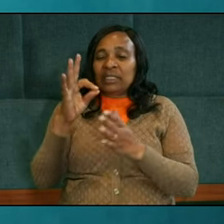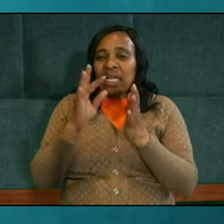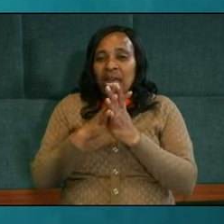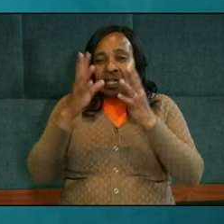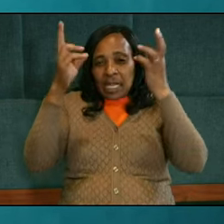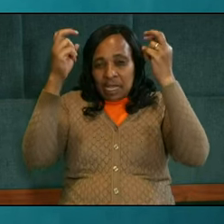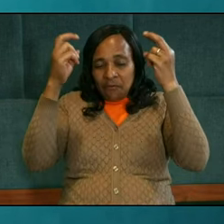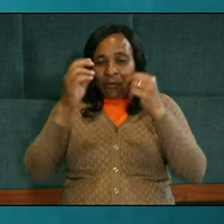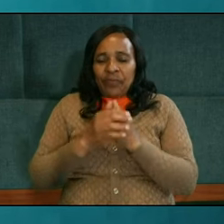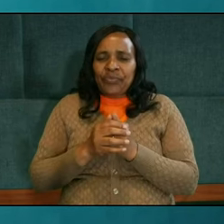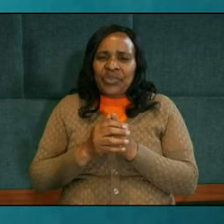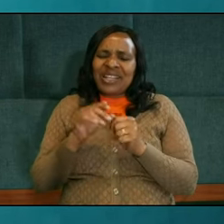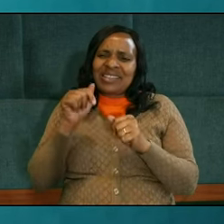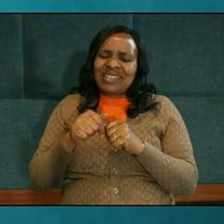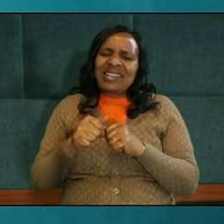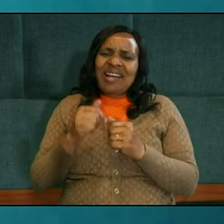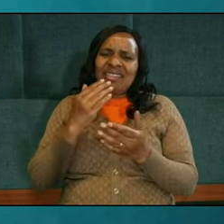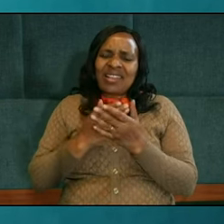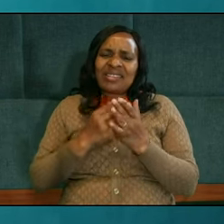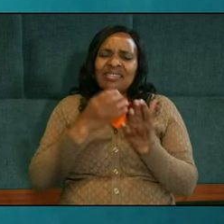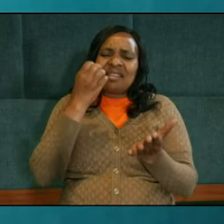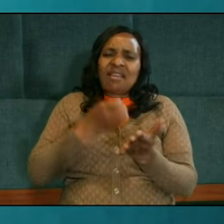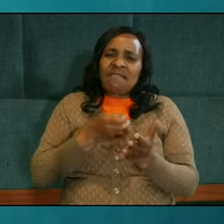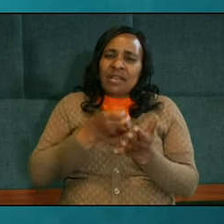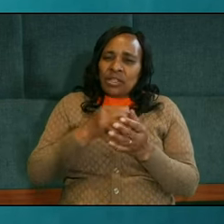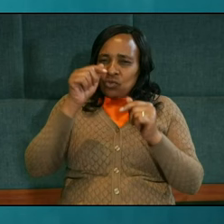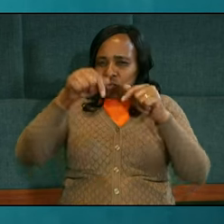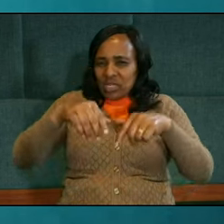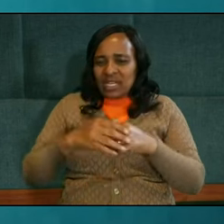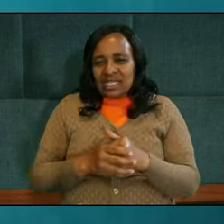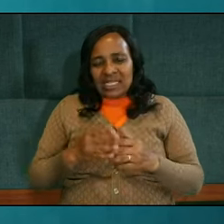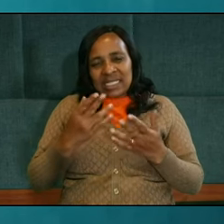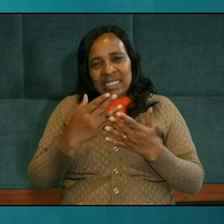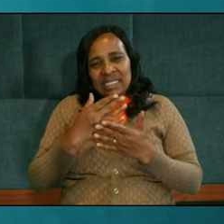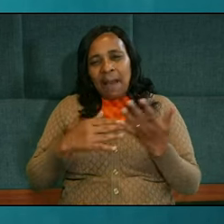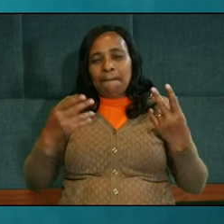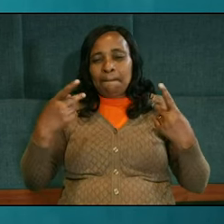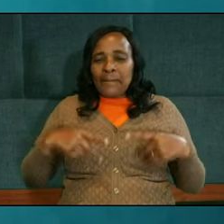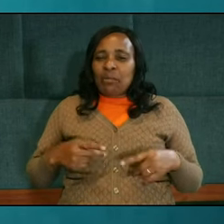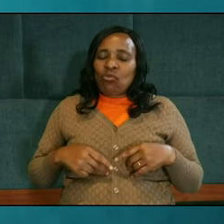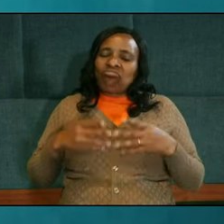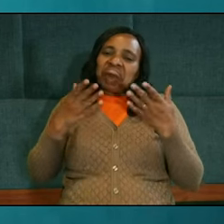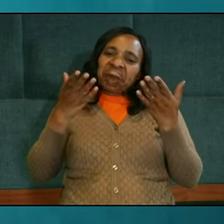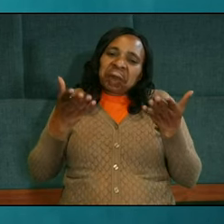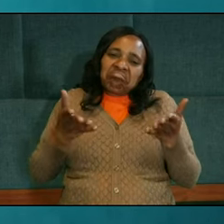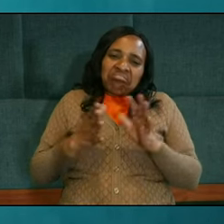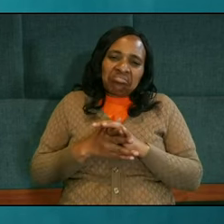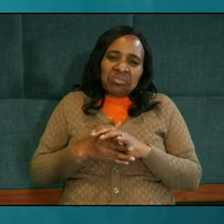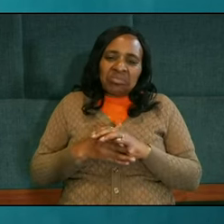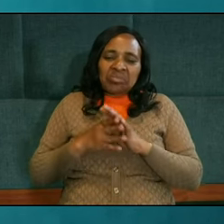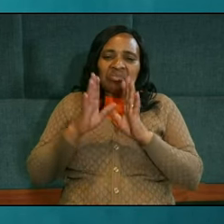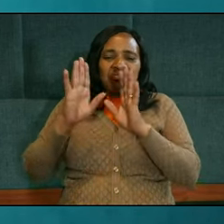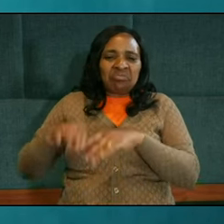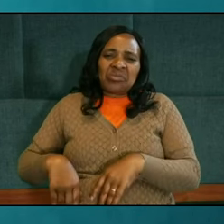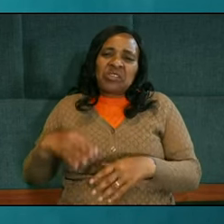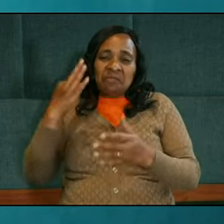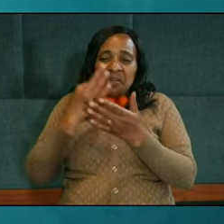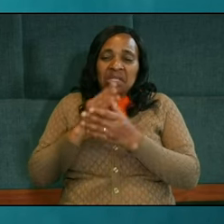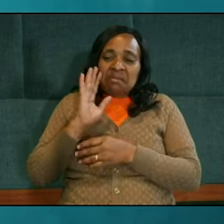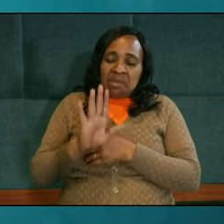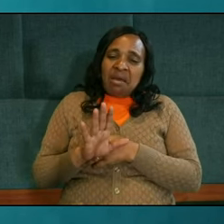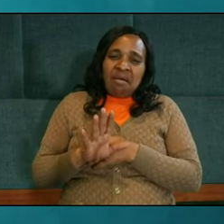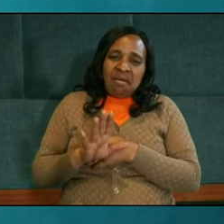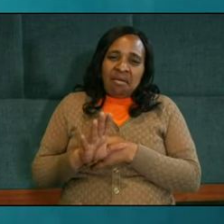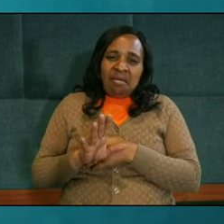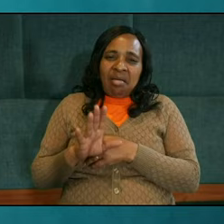something that's actually quite evident today, that some people are just foregoing or abandoning their faith,